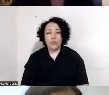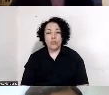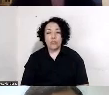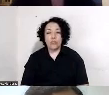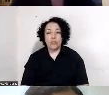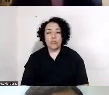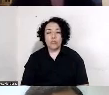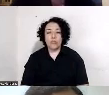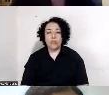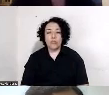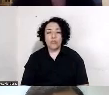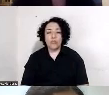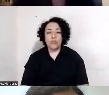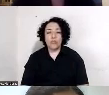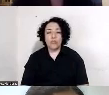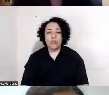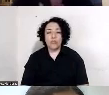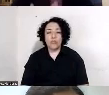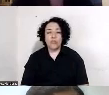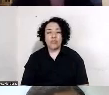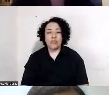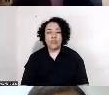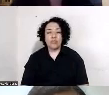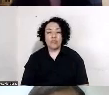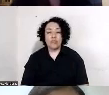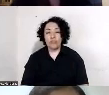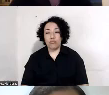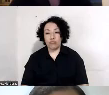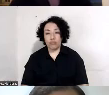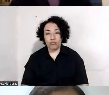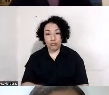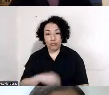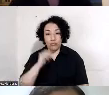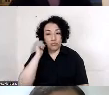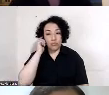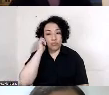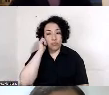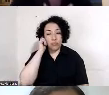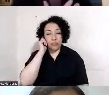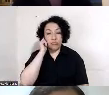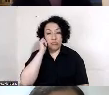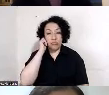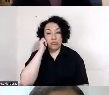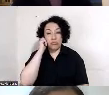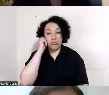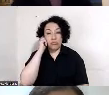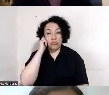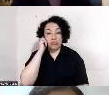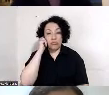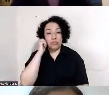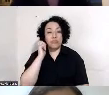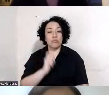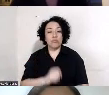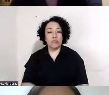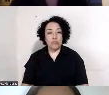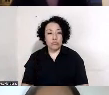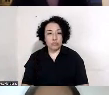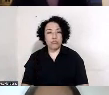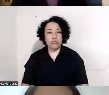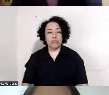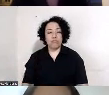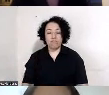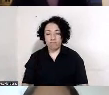Susan Baum and many others have been talking about twice exceptional students for the last 20 years. E